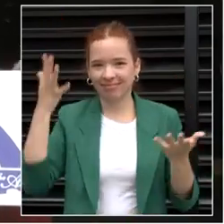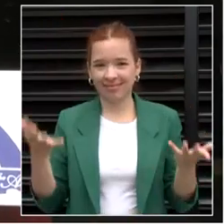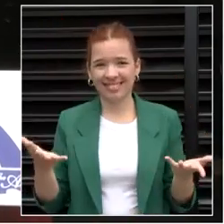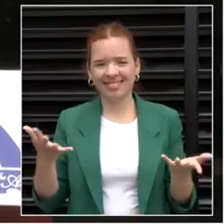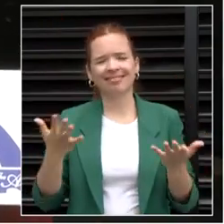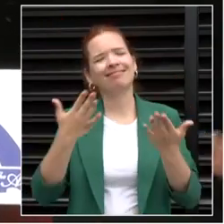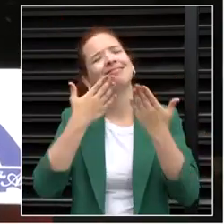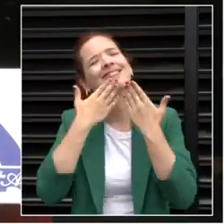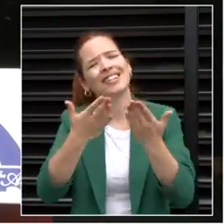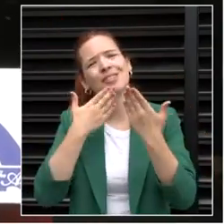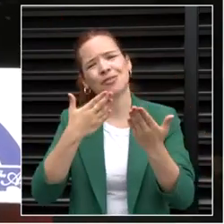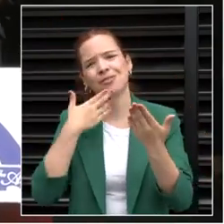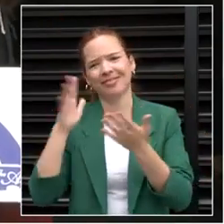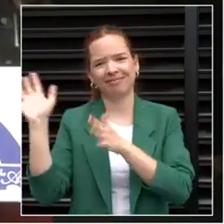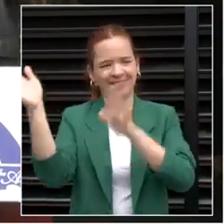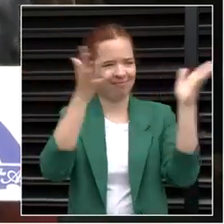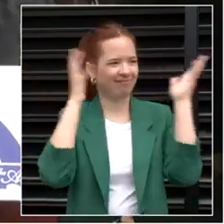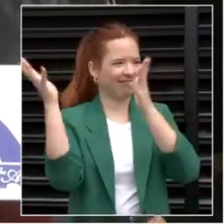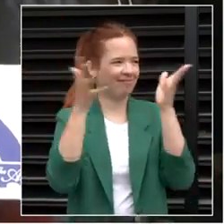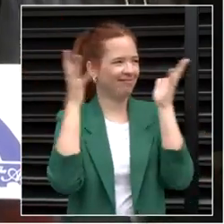much.